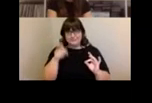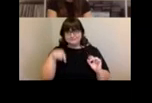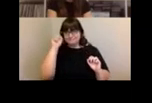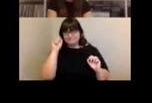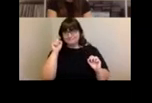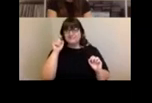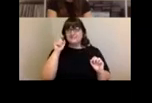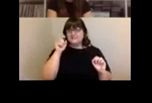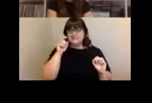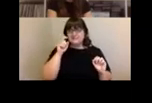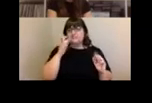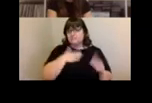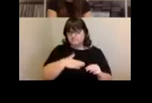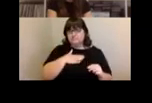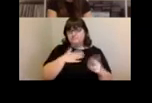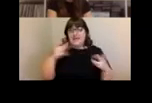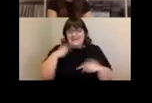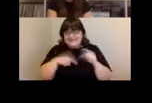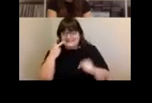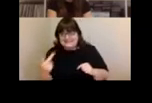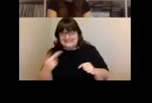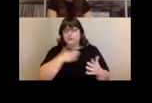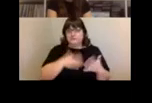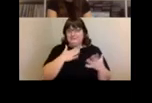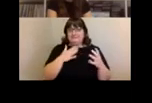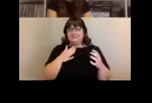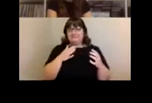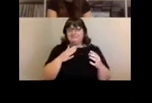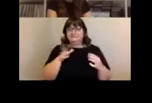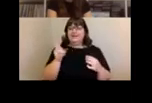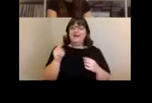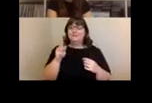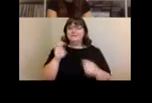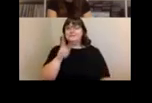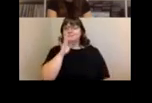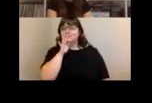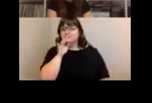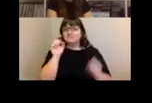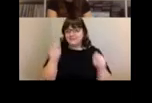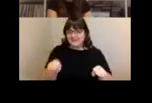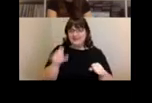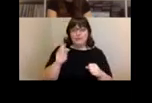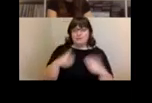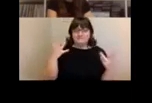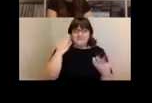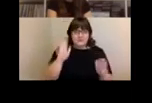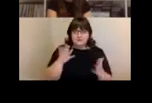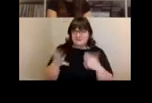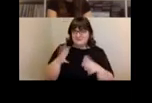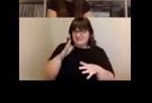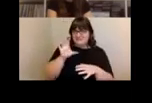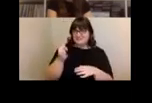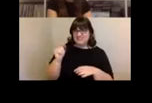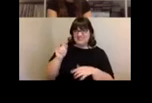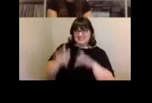these statements, I won't be able to see you. So just speak up, or I don't know, maybe write in the chat.